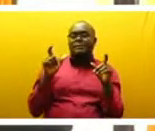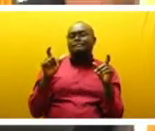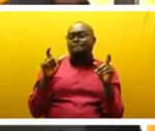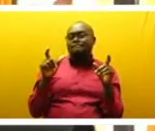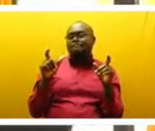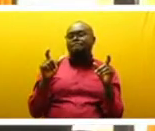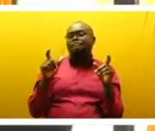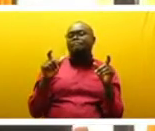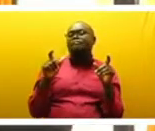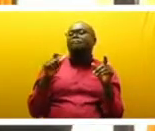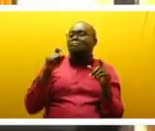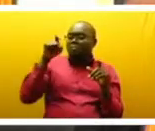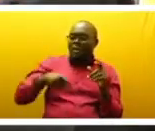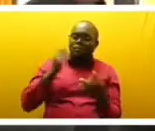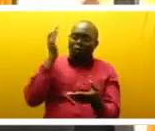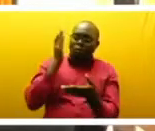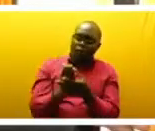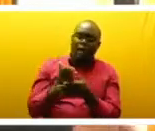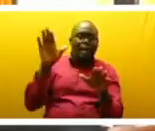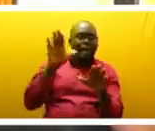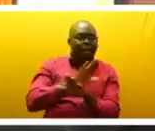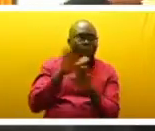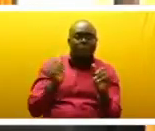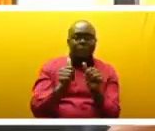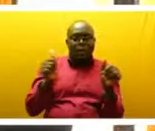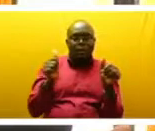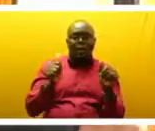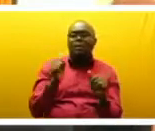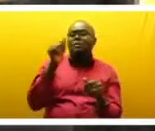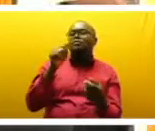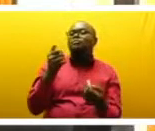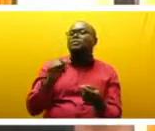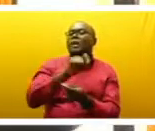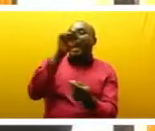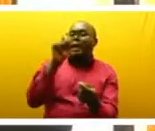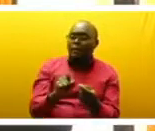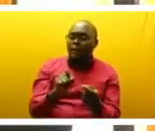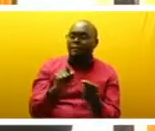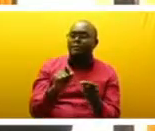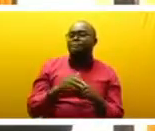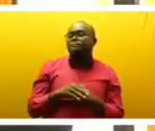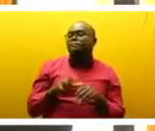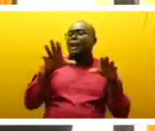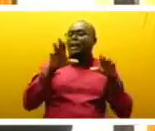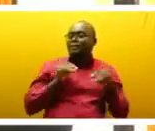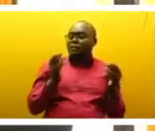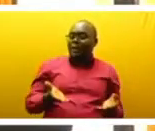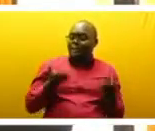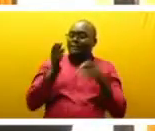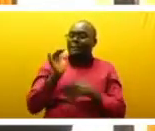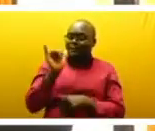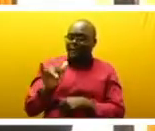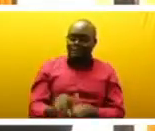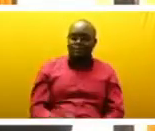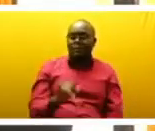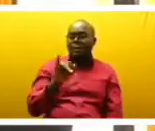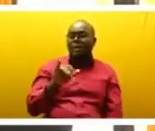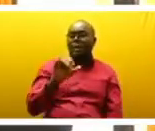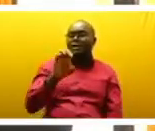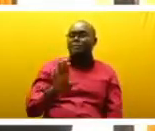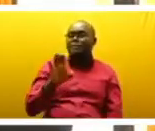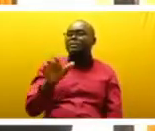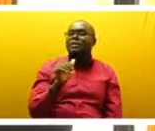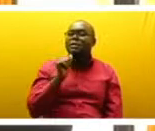are cross-checked and confirmed to be accurate. An admission that I submit is that Iebc was